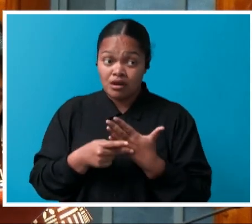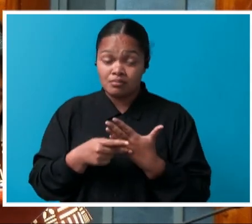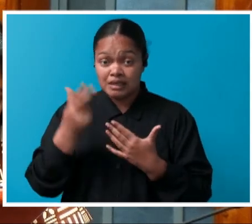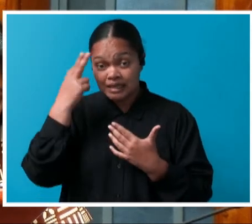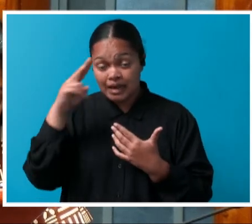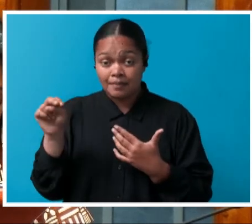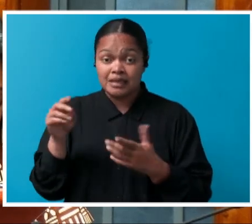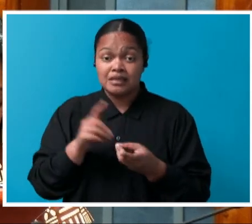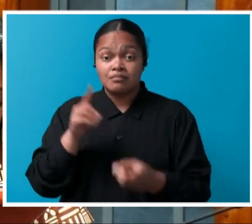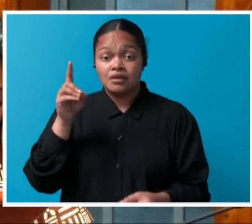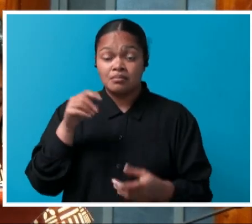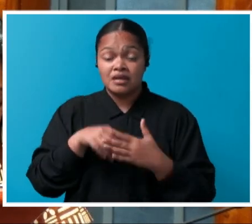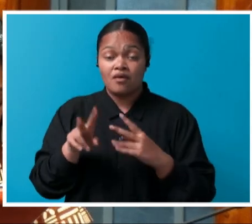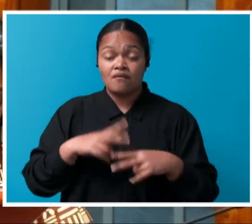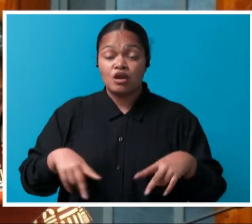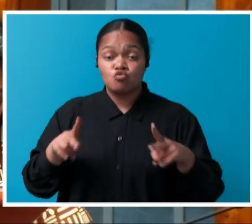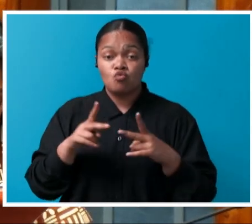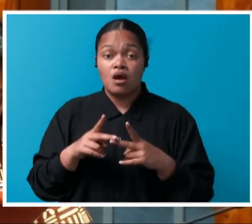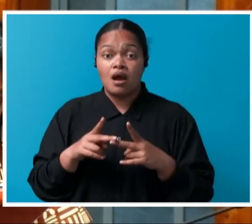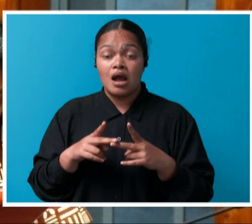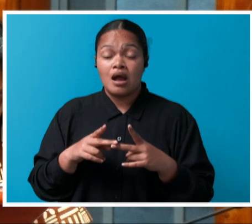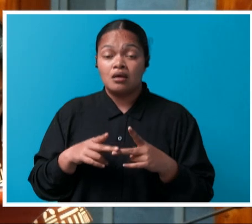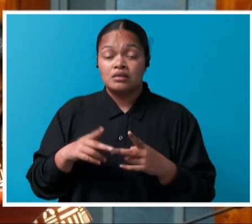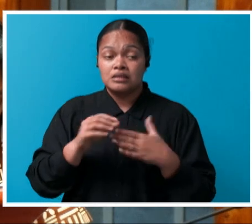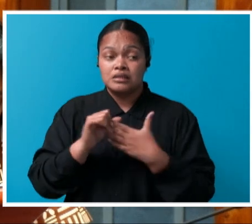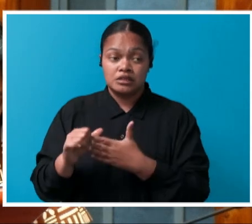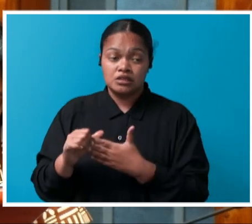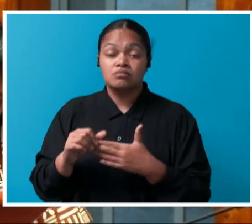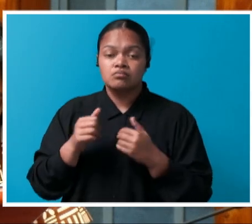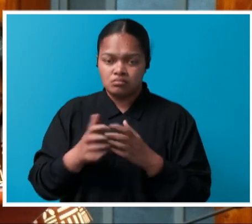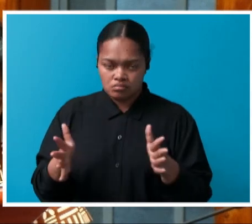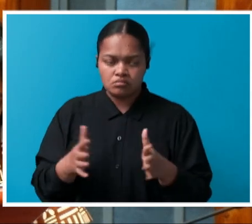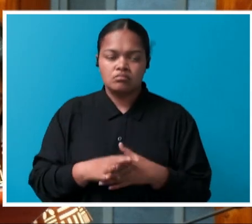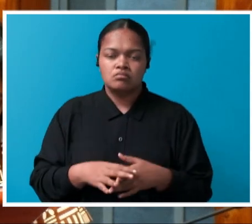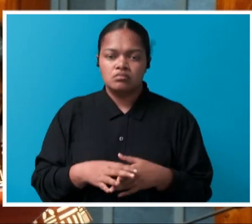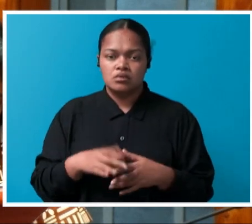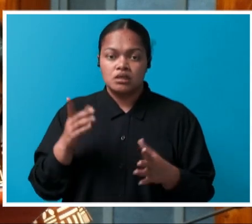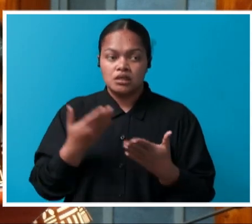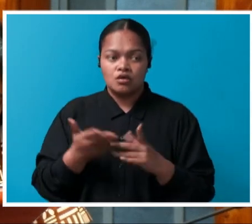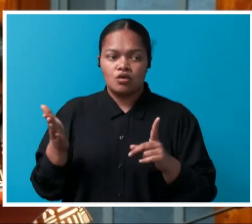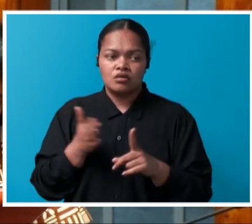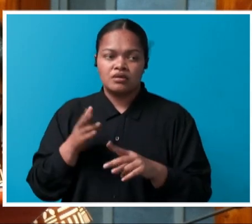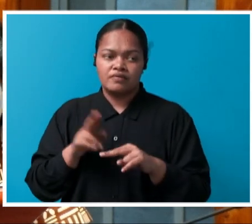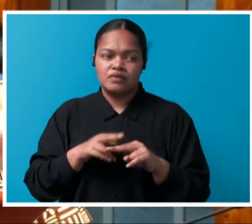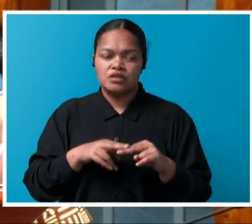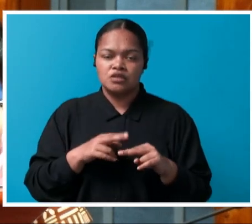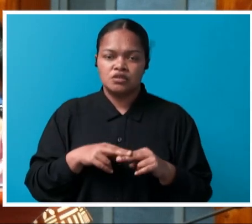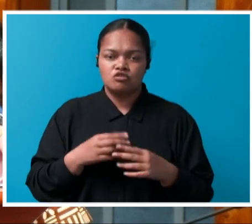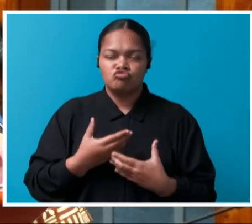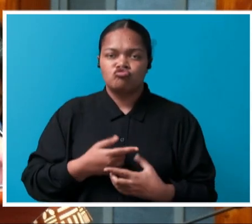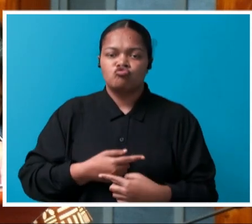namely Diploma in Vanua Leadership, will commence with a cohort of 30 chiefs in conjunction with the Fiji Great Council